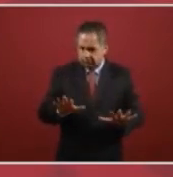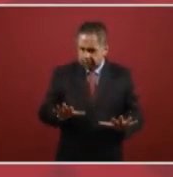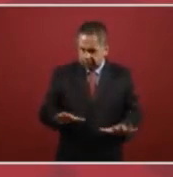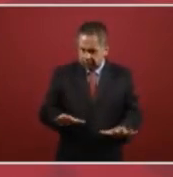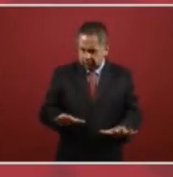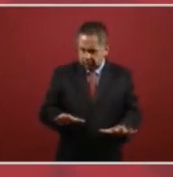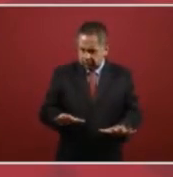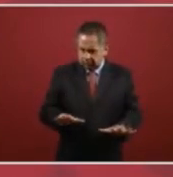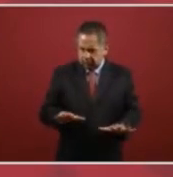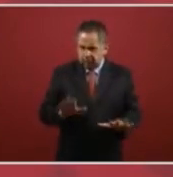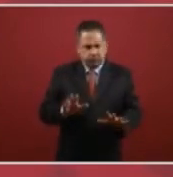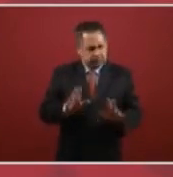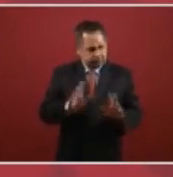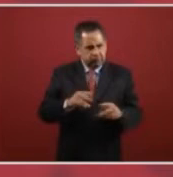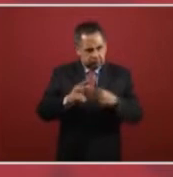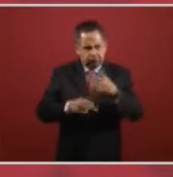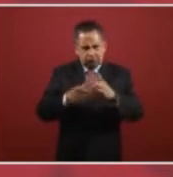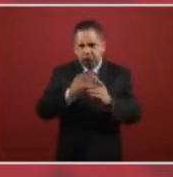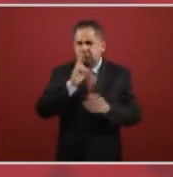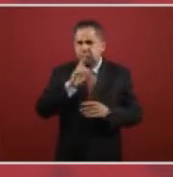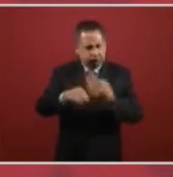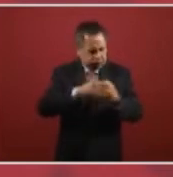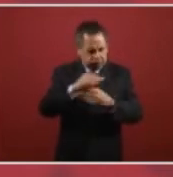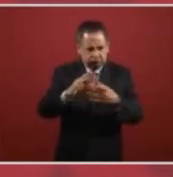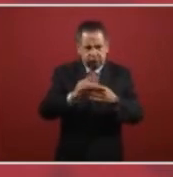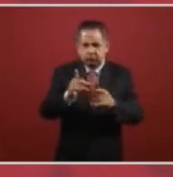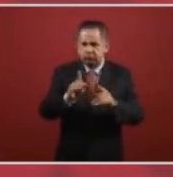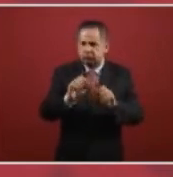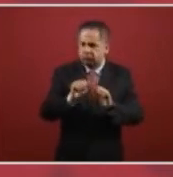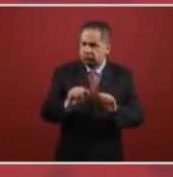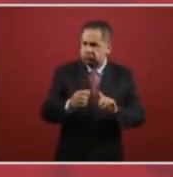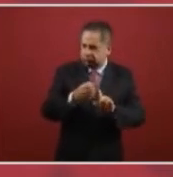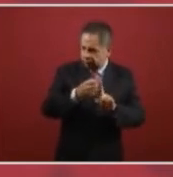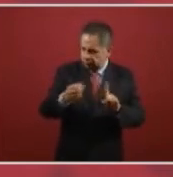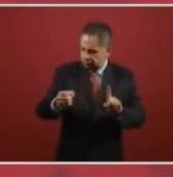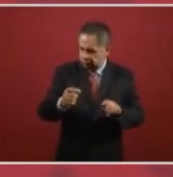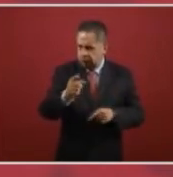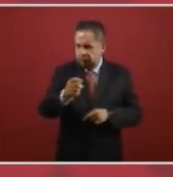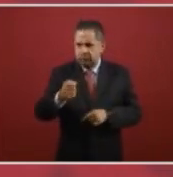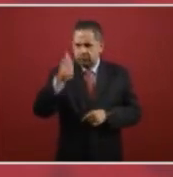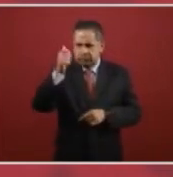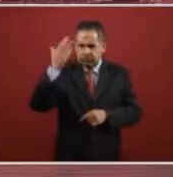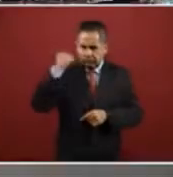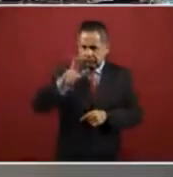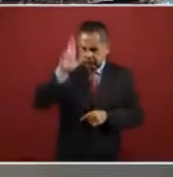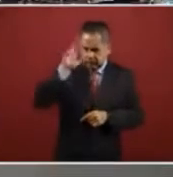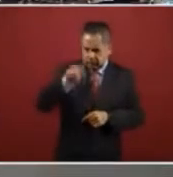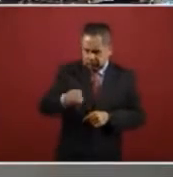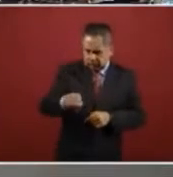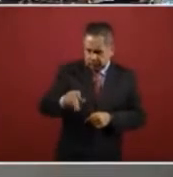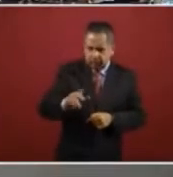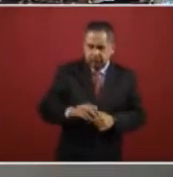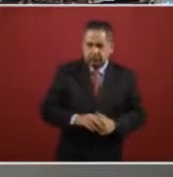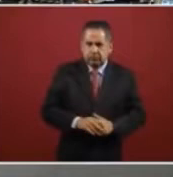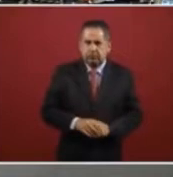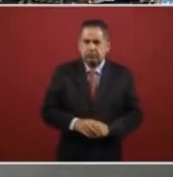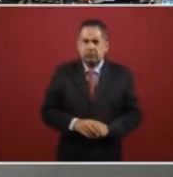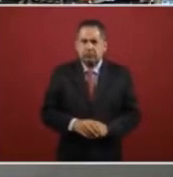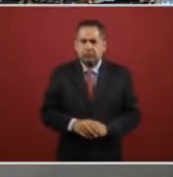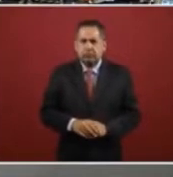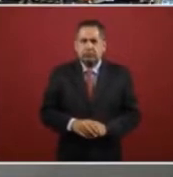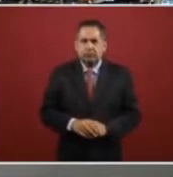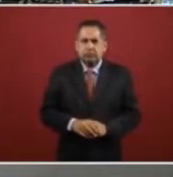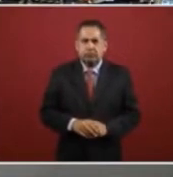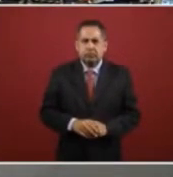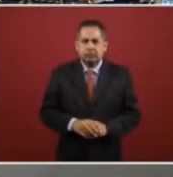debate, so it wasn't her turn to speak. So we'll answer everything, but we have to do it in order. So you were asking